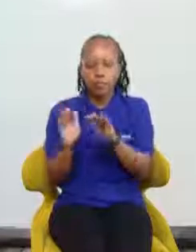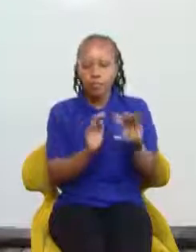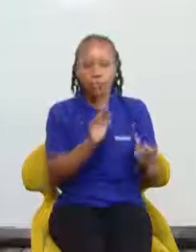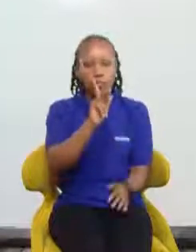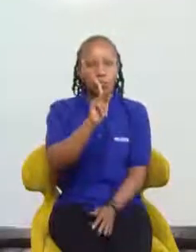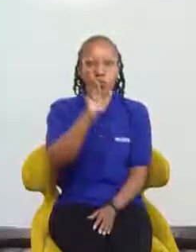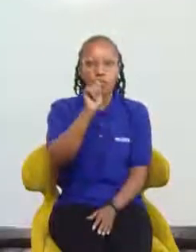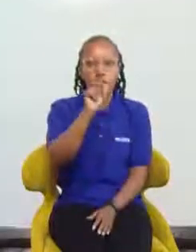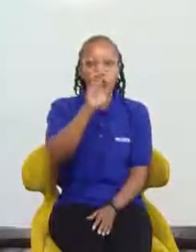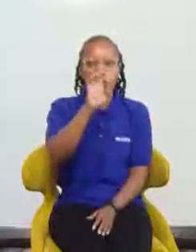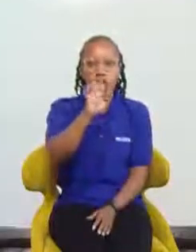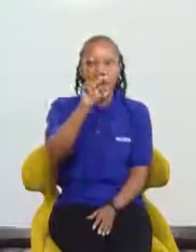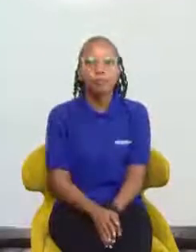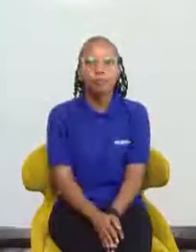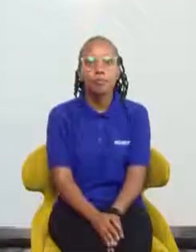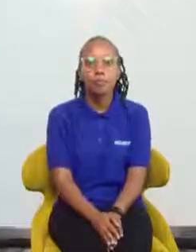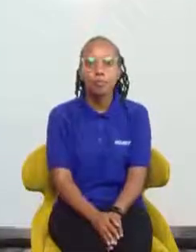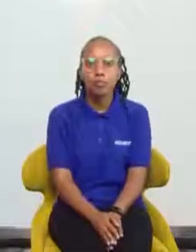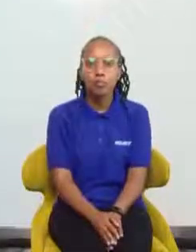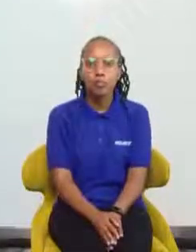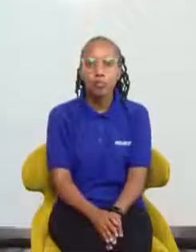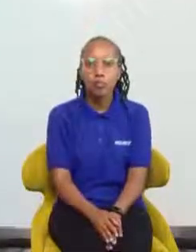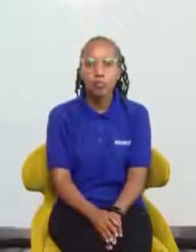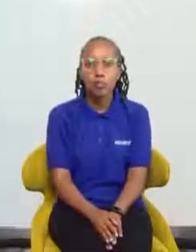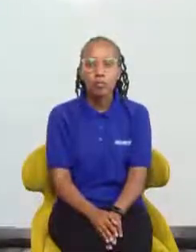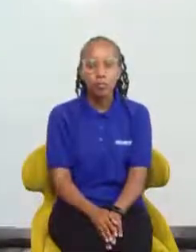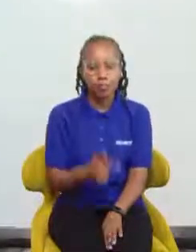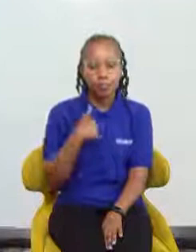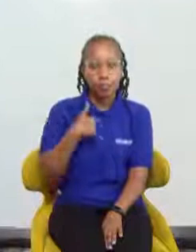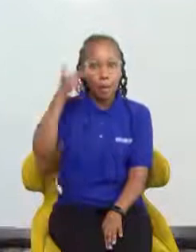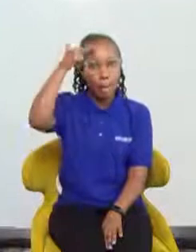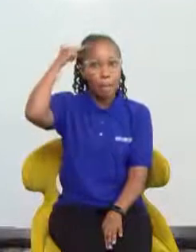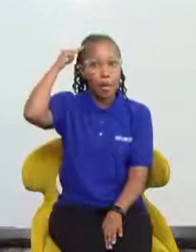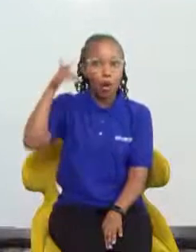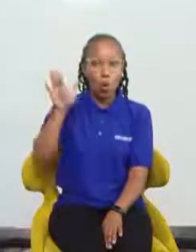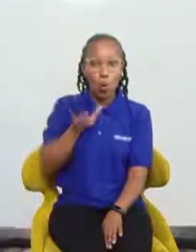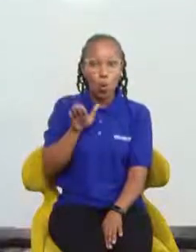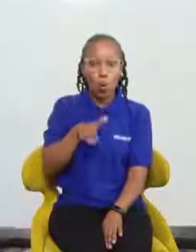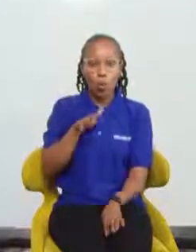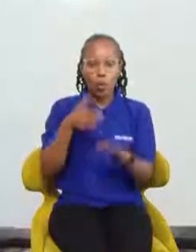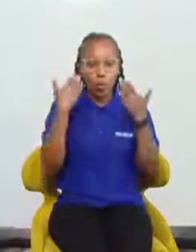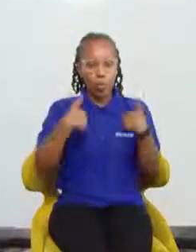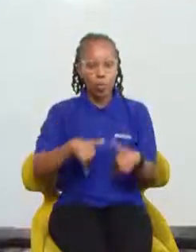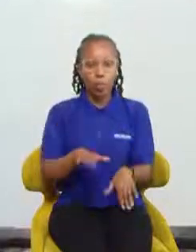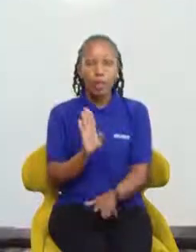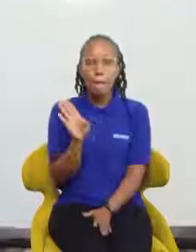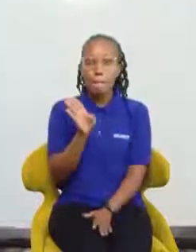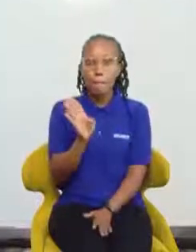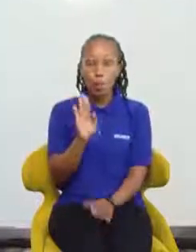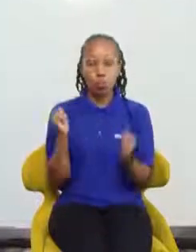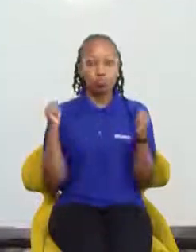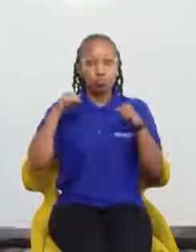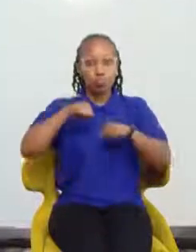want to just spend a little bit? Grab this from me, thank you. I will describe myself. I'm a Black woman. I'm wearing a blue